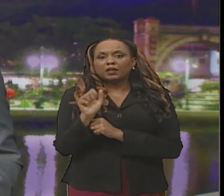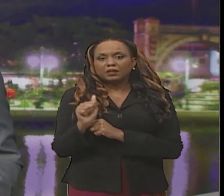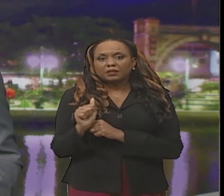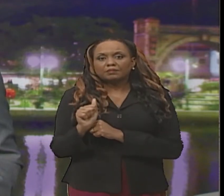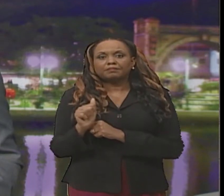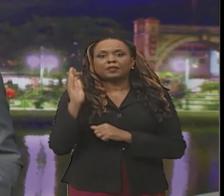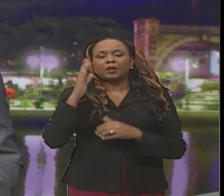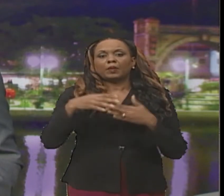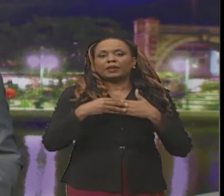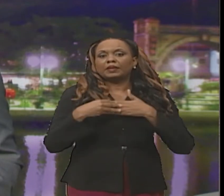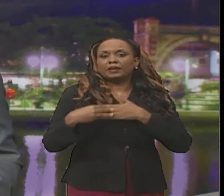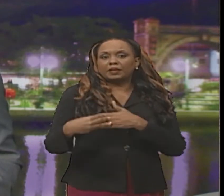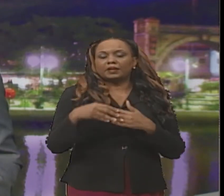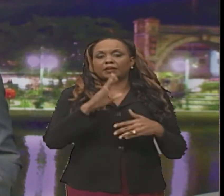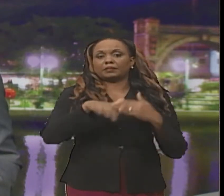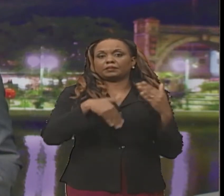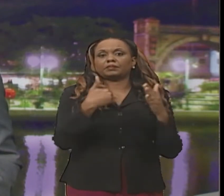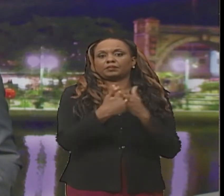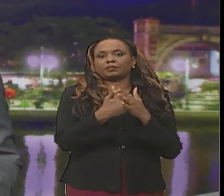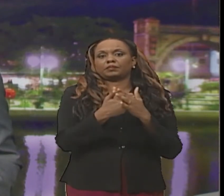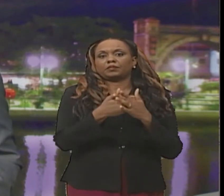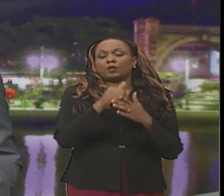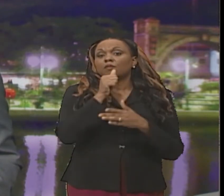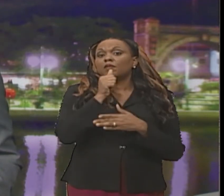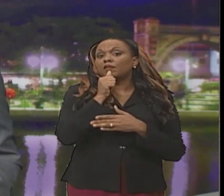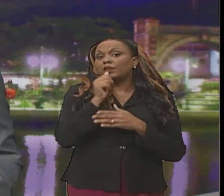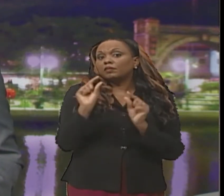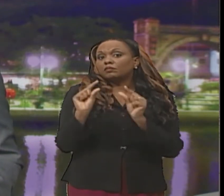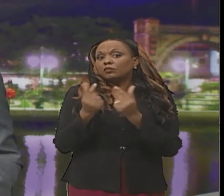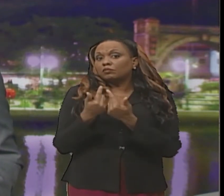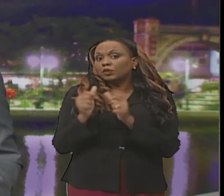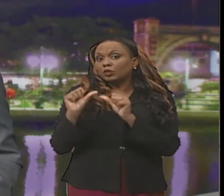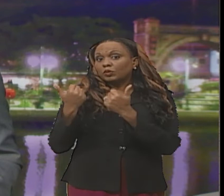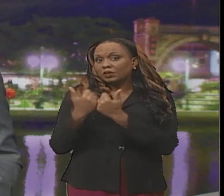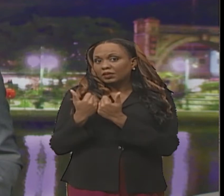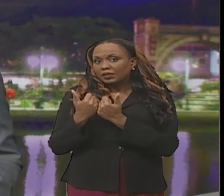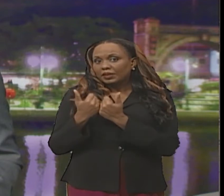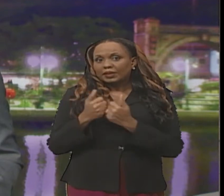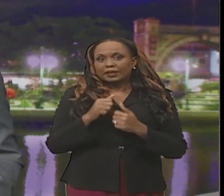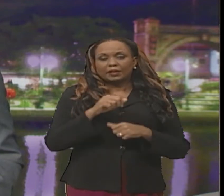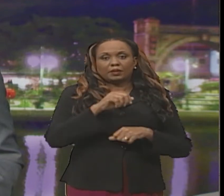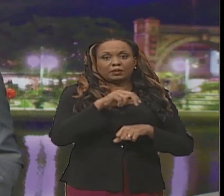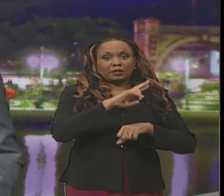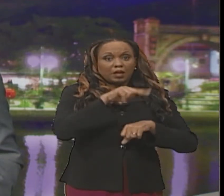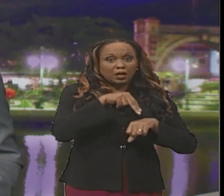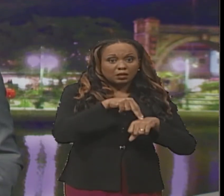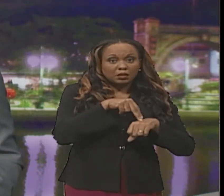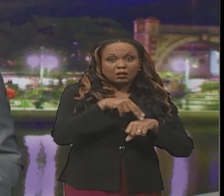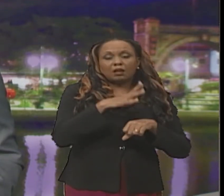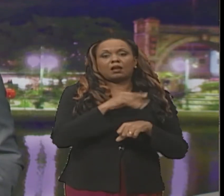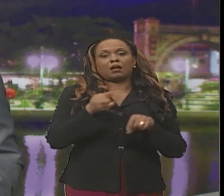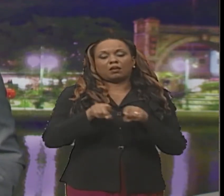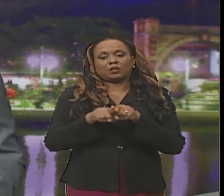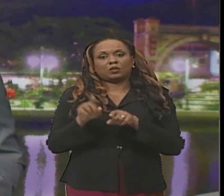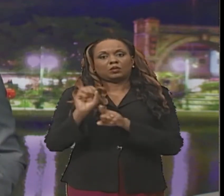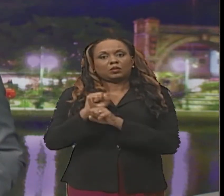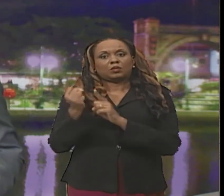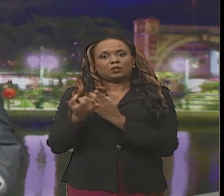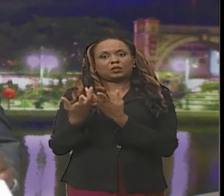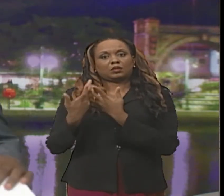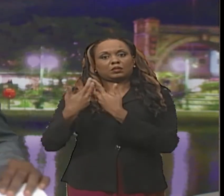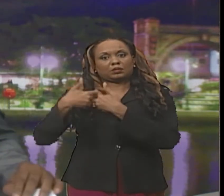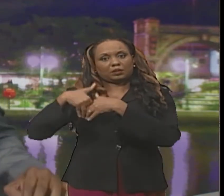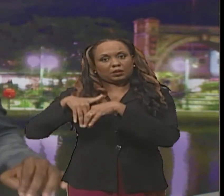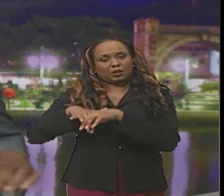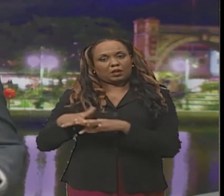the umbrella body of private sector associations in Barbados, both at the national level and within the social partnership of